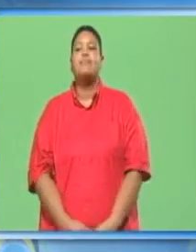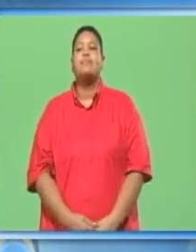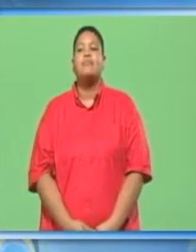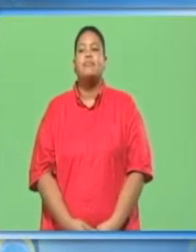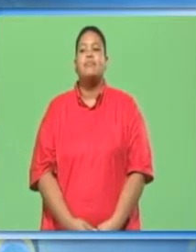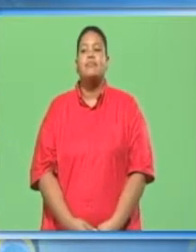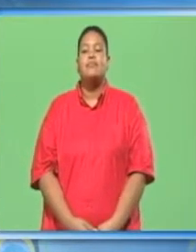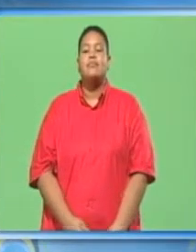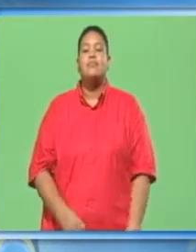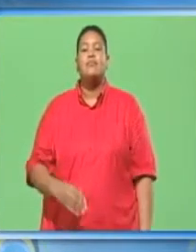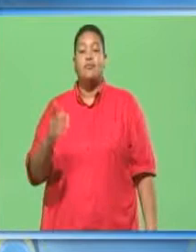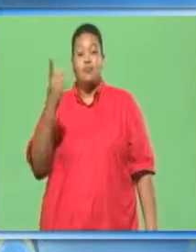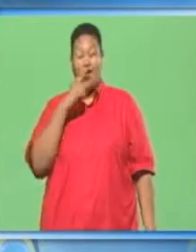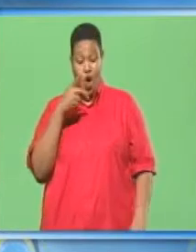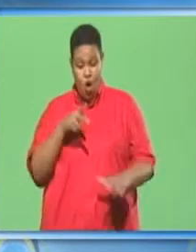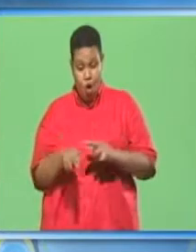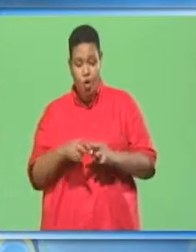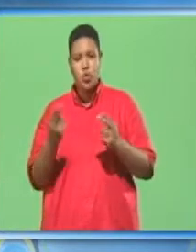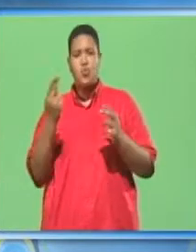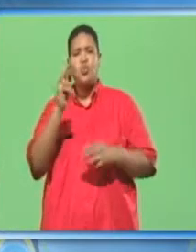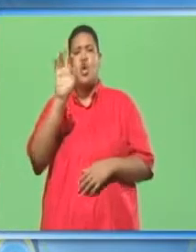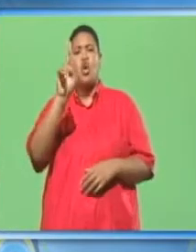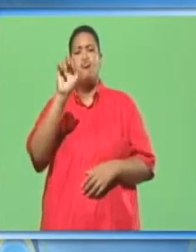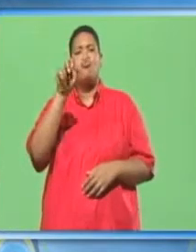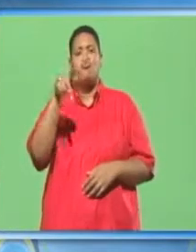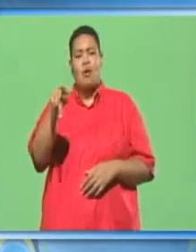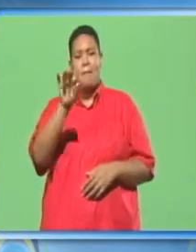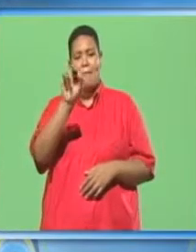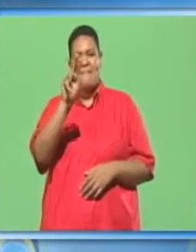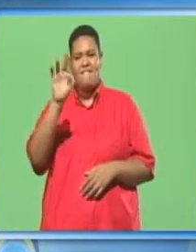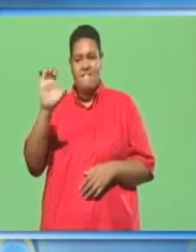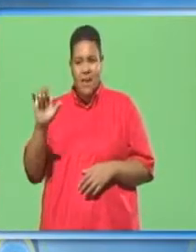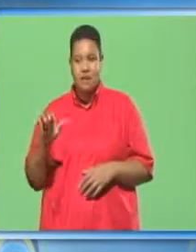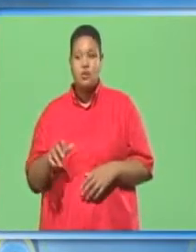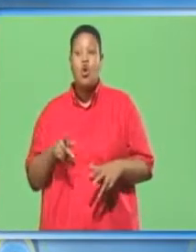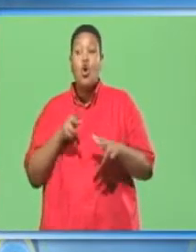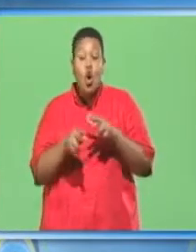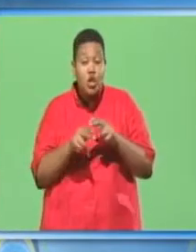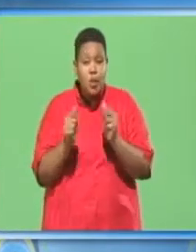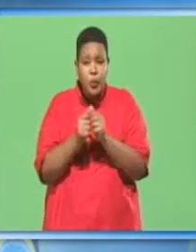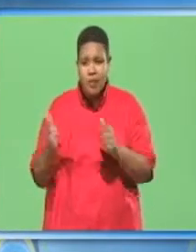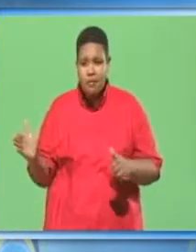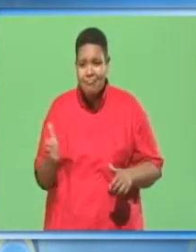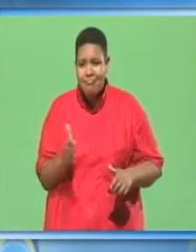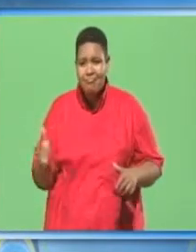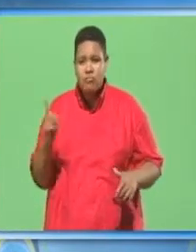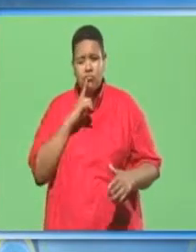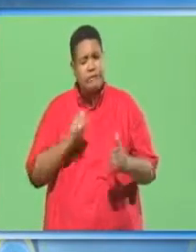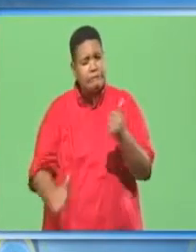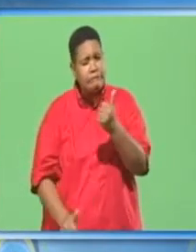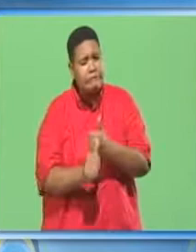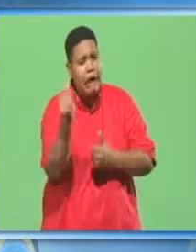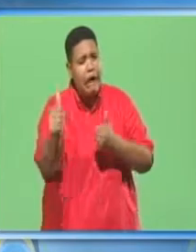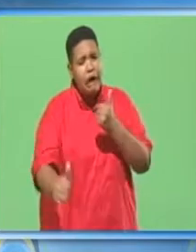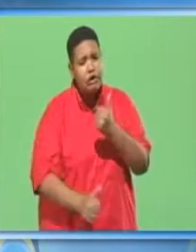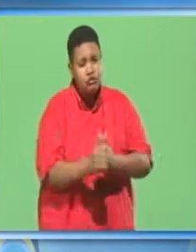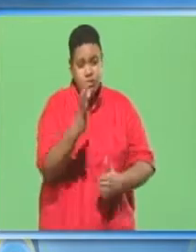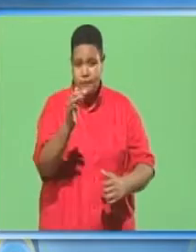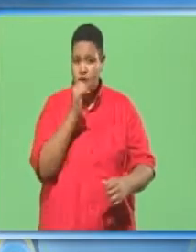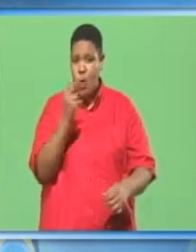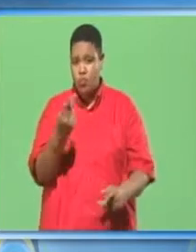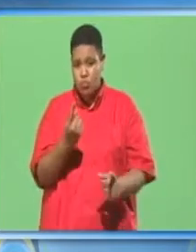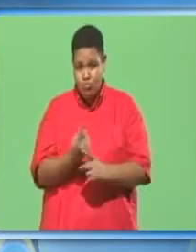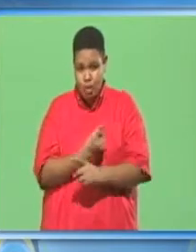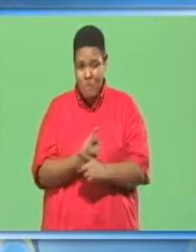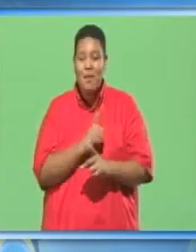Making cross-cut using rip fence. Cross-cutting with the rip fence can be very dangerous if not used properly, but